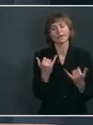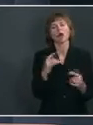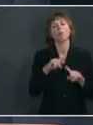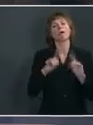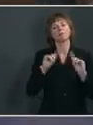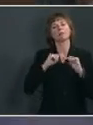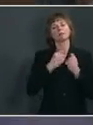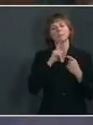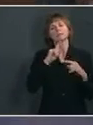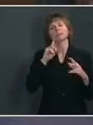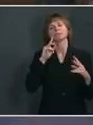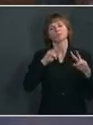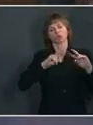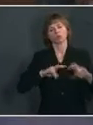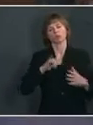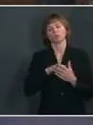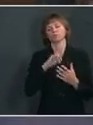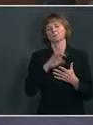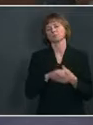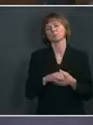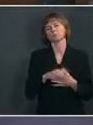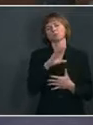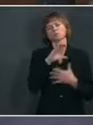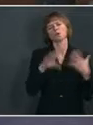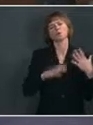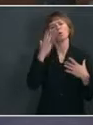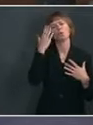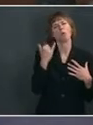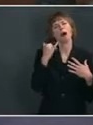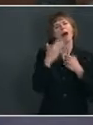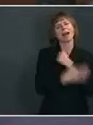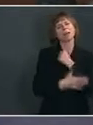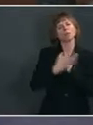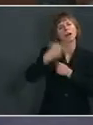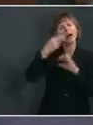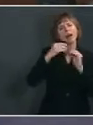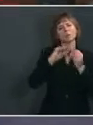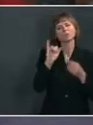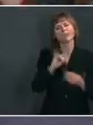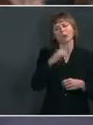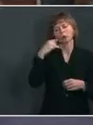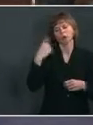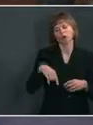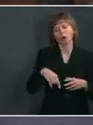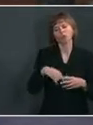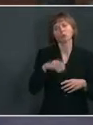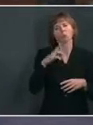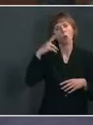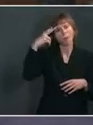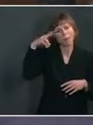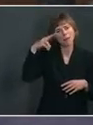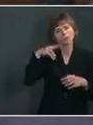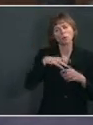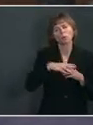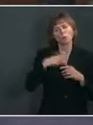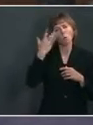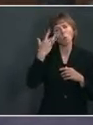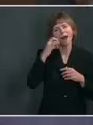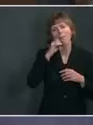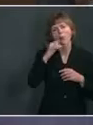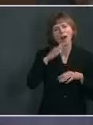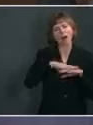that. Criteria. Why countries with high numbers like Russia or India or Mexico are not in the